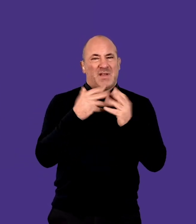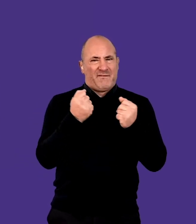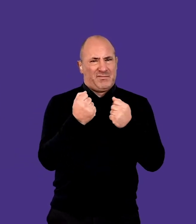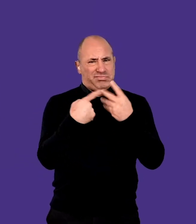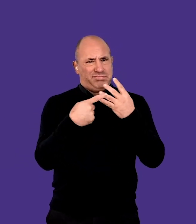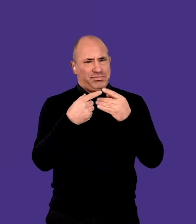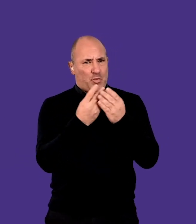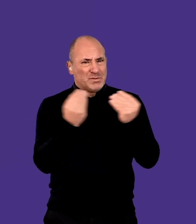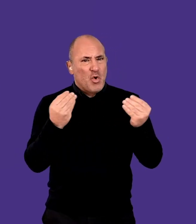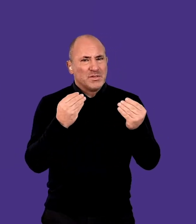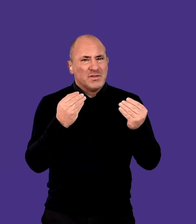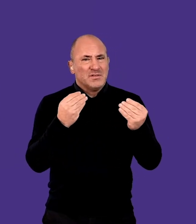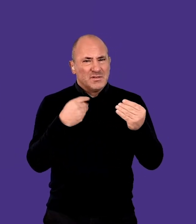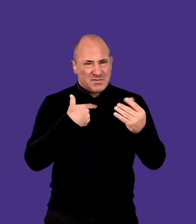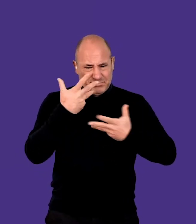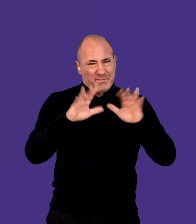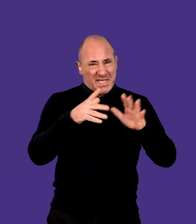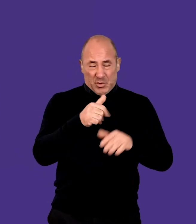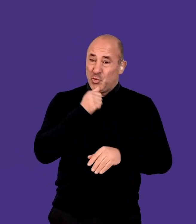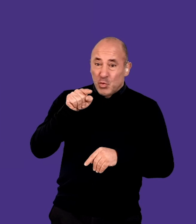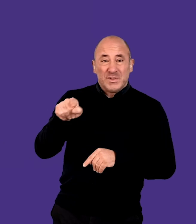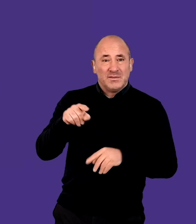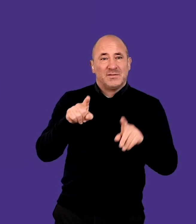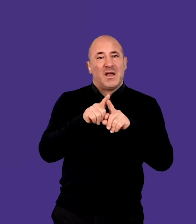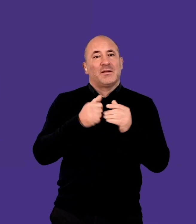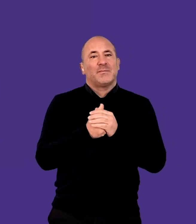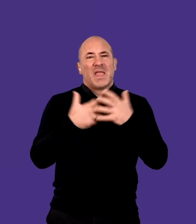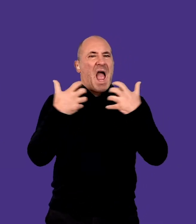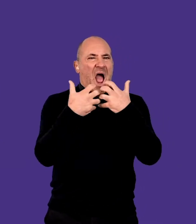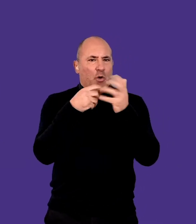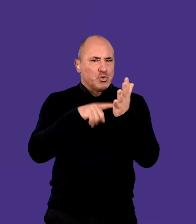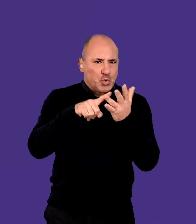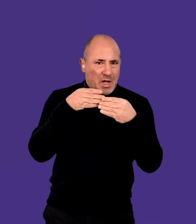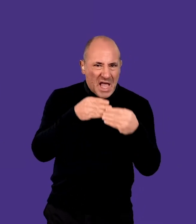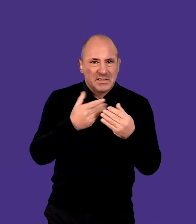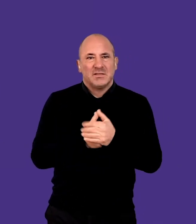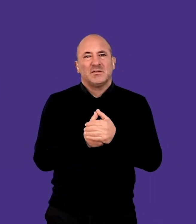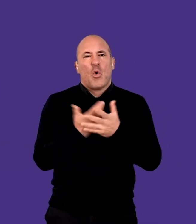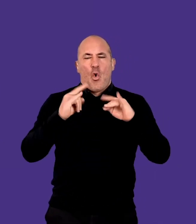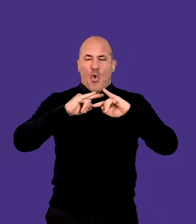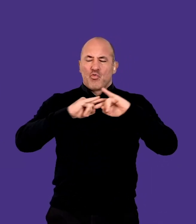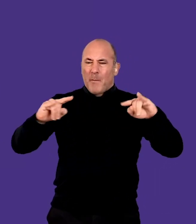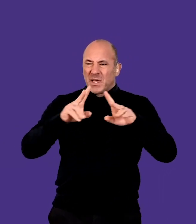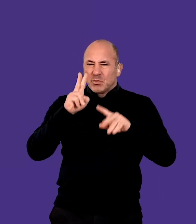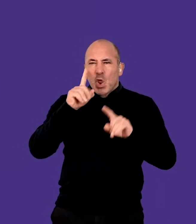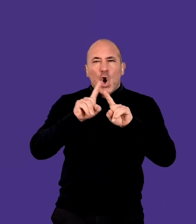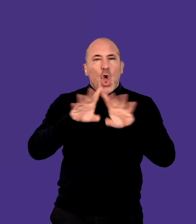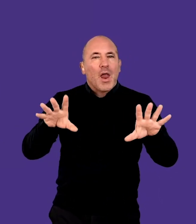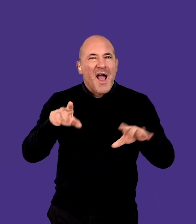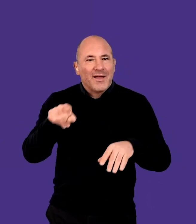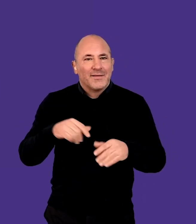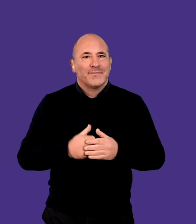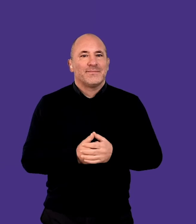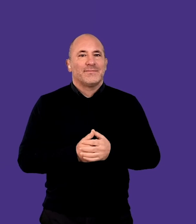Don't forget to make use of the other resources on our website that I mentioned at the start of this presentation, the how-to guide and the